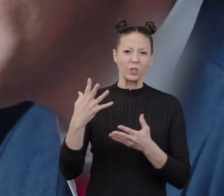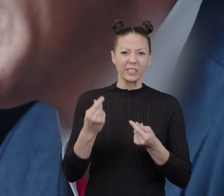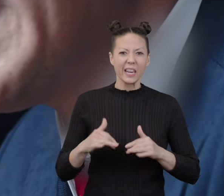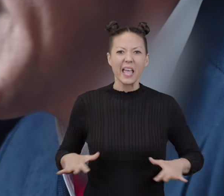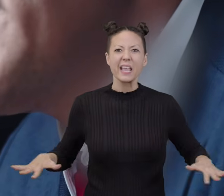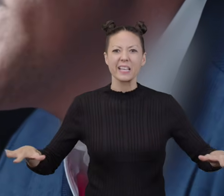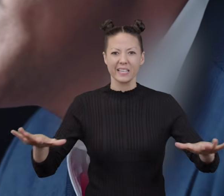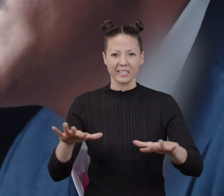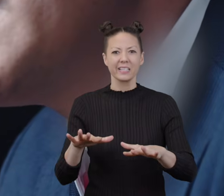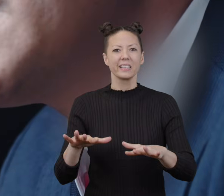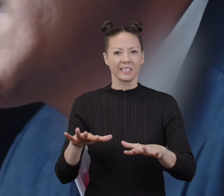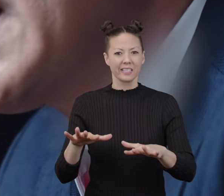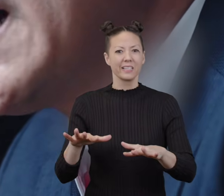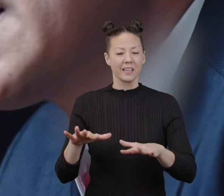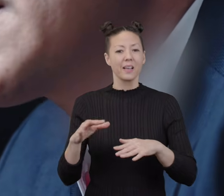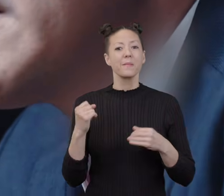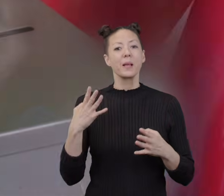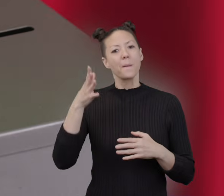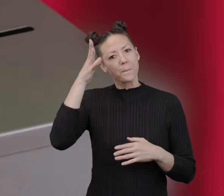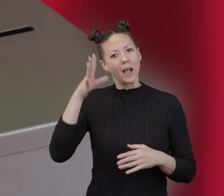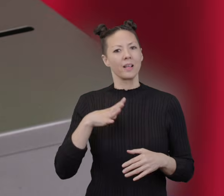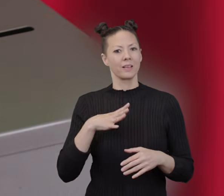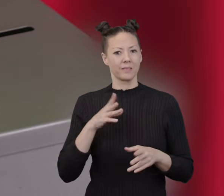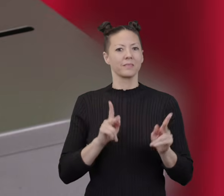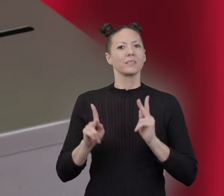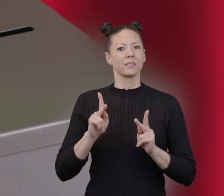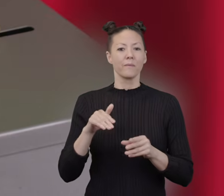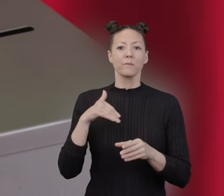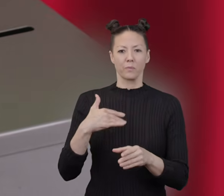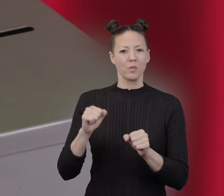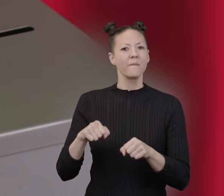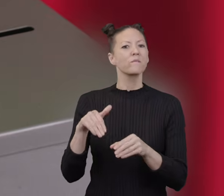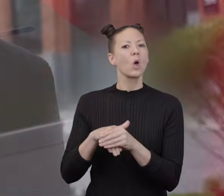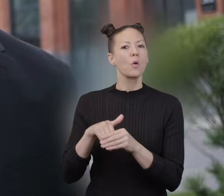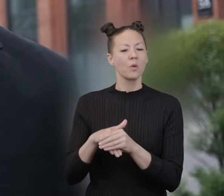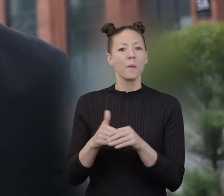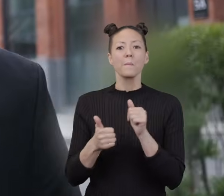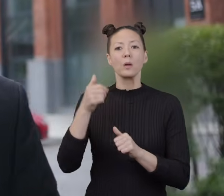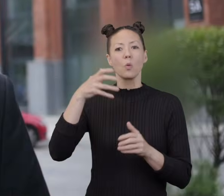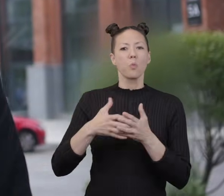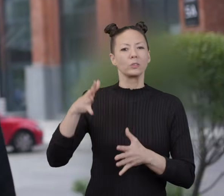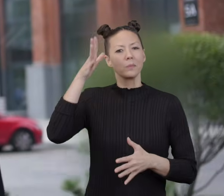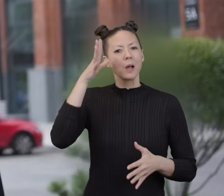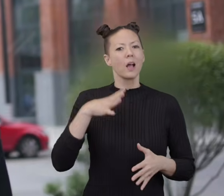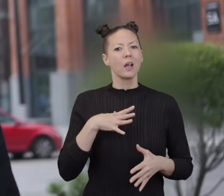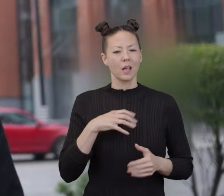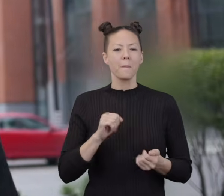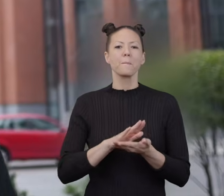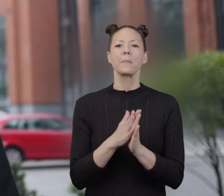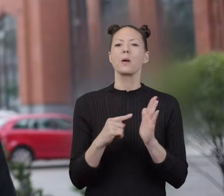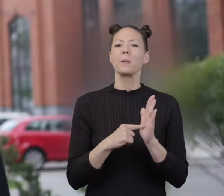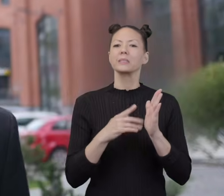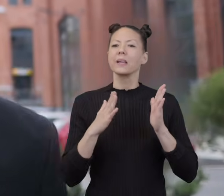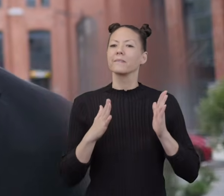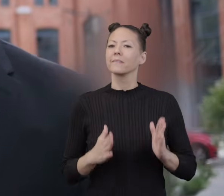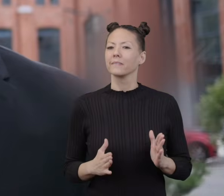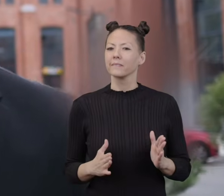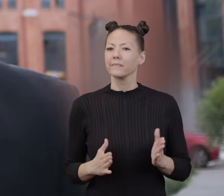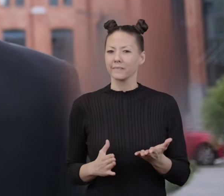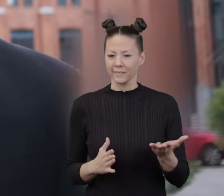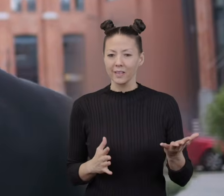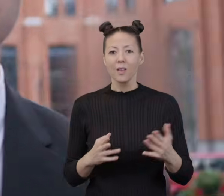owned land and were very rich. All male citizens could vote, but only wealthy males could become